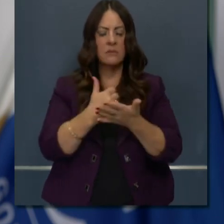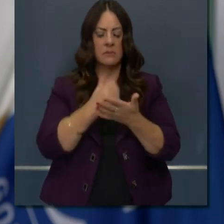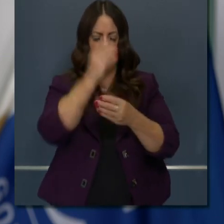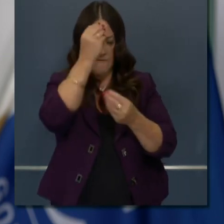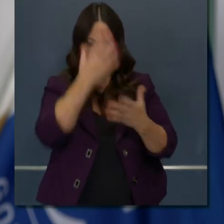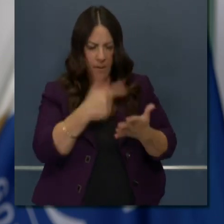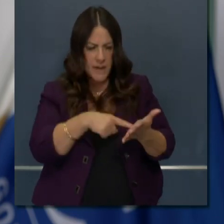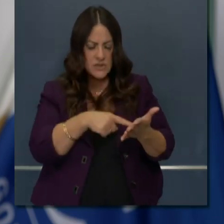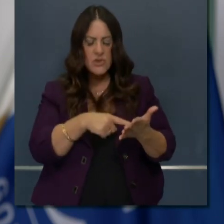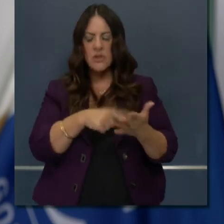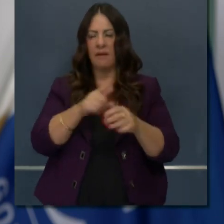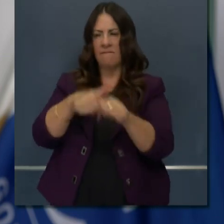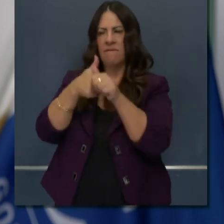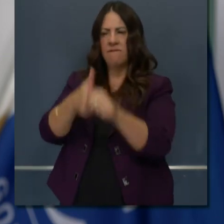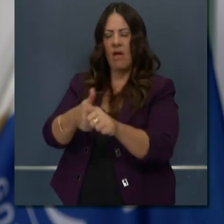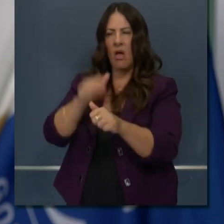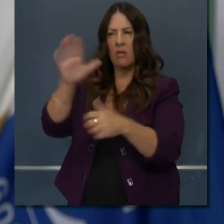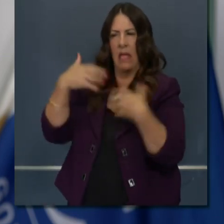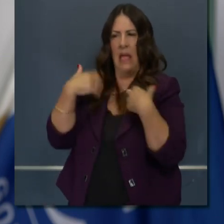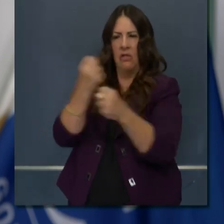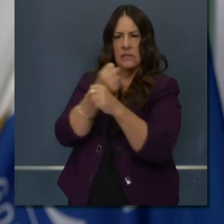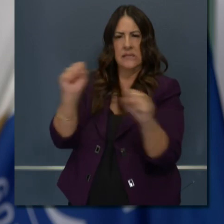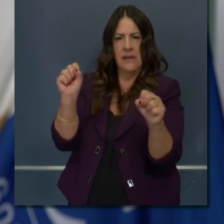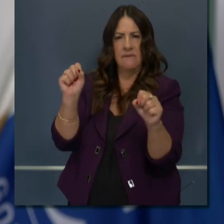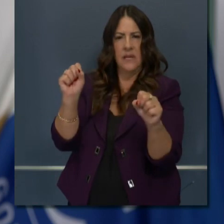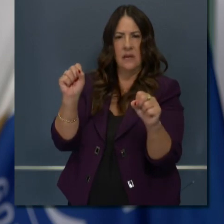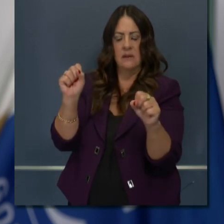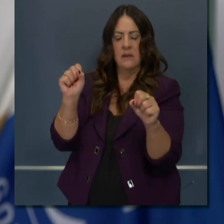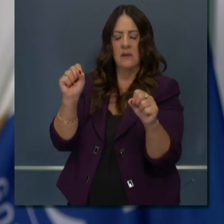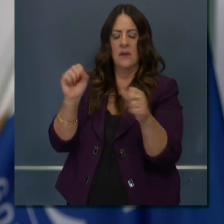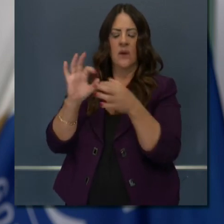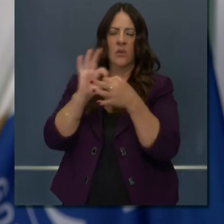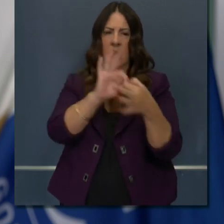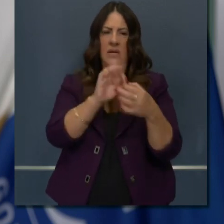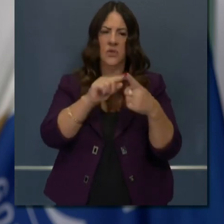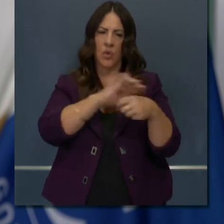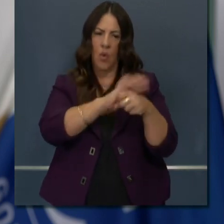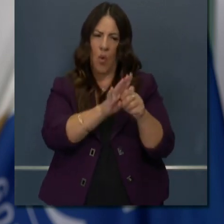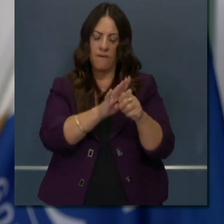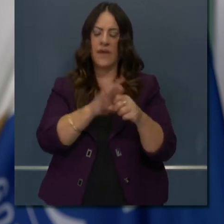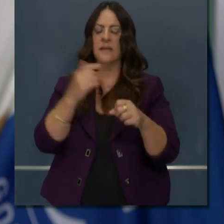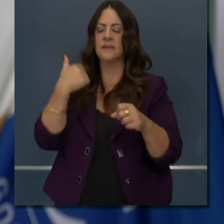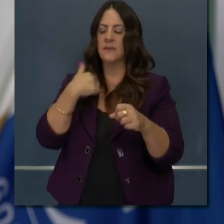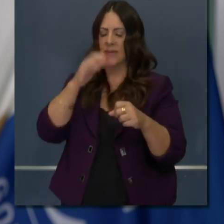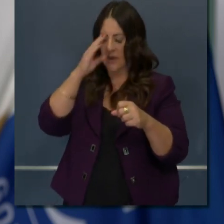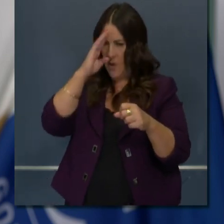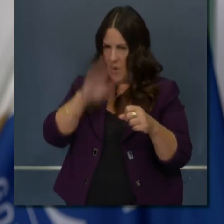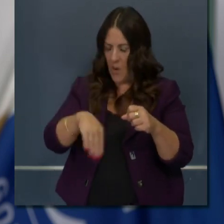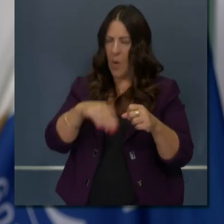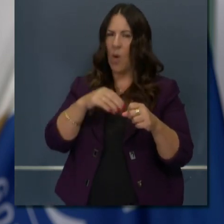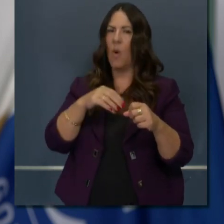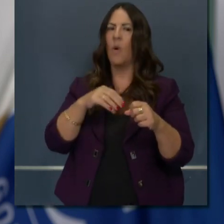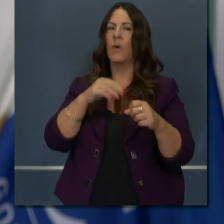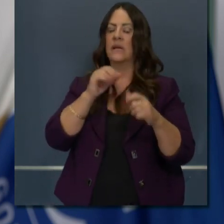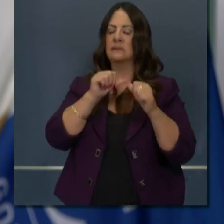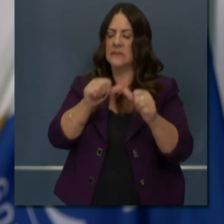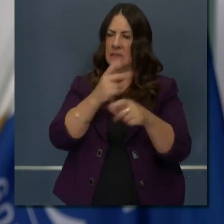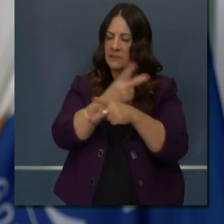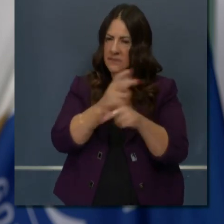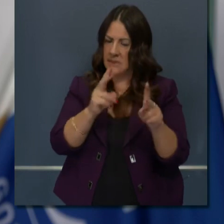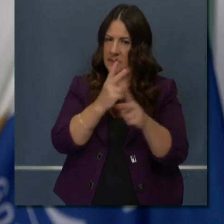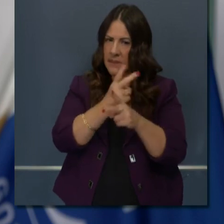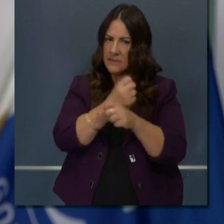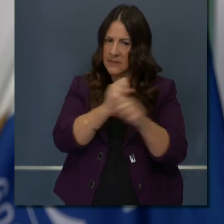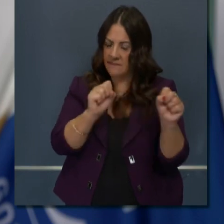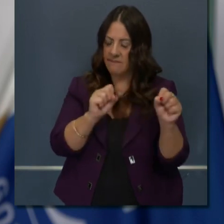with health safety protocols around COVID-19. But I think it's fair to say that there is